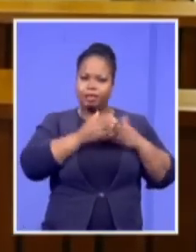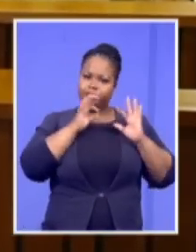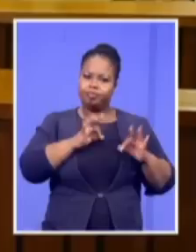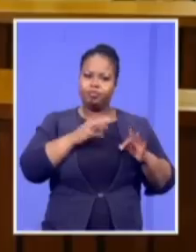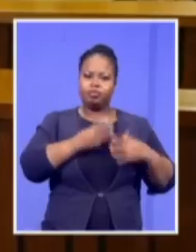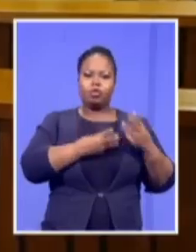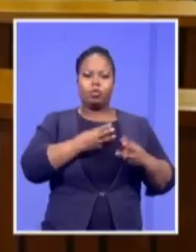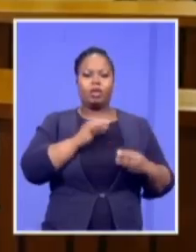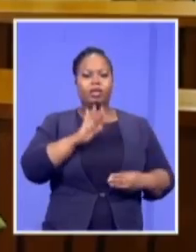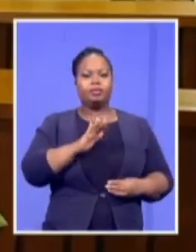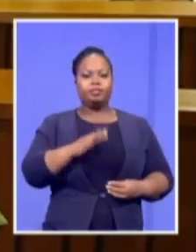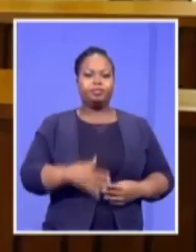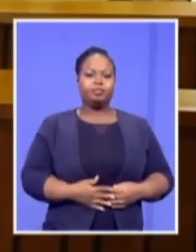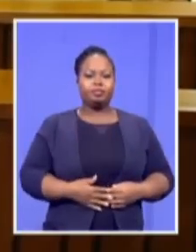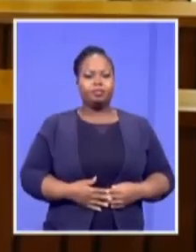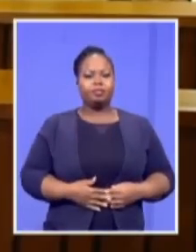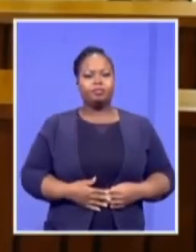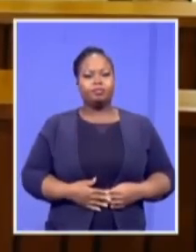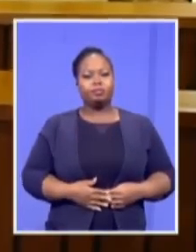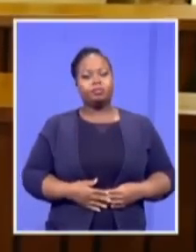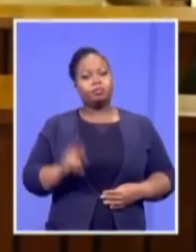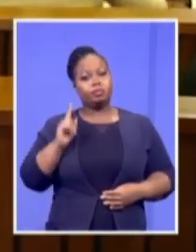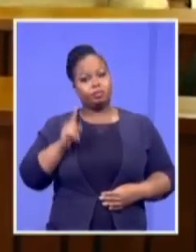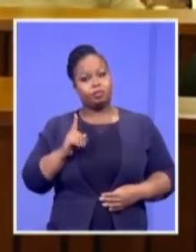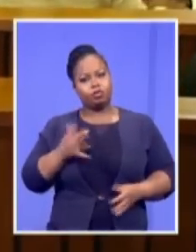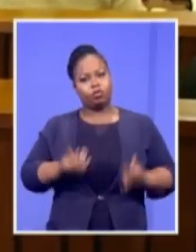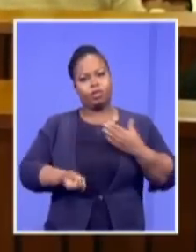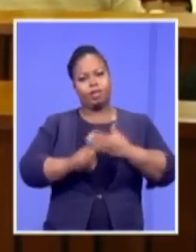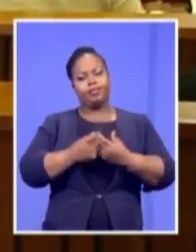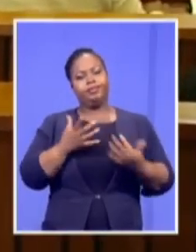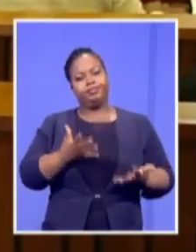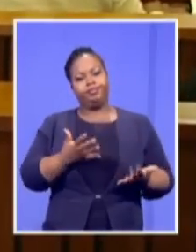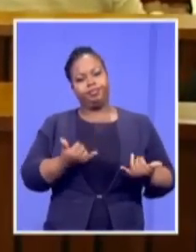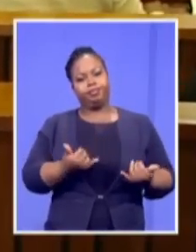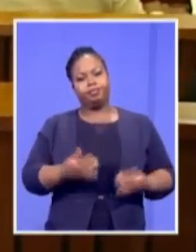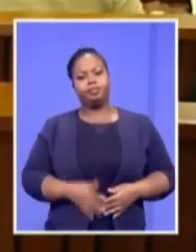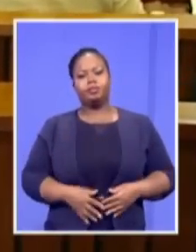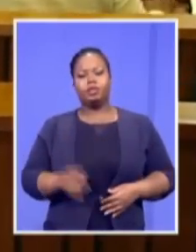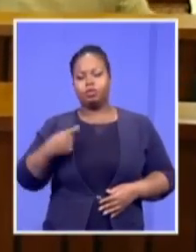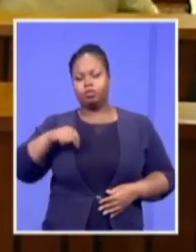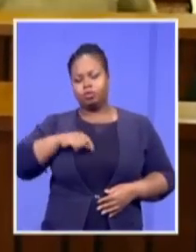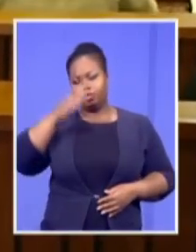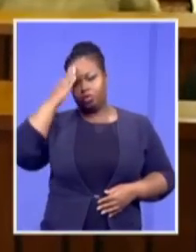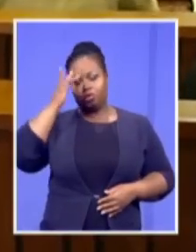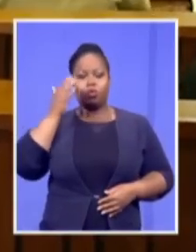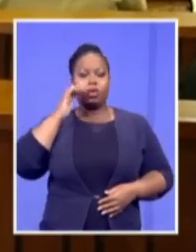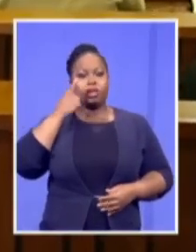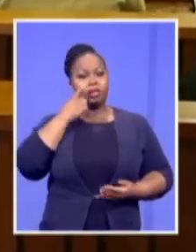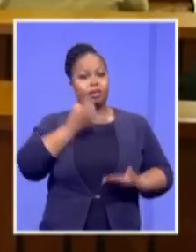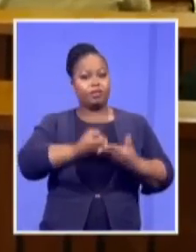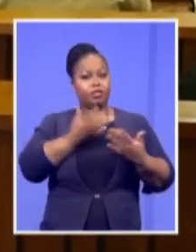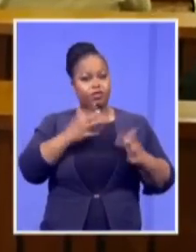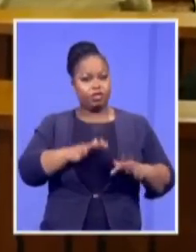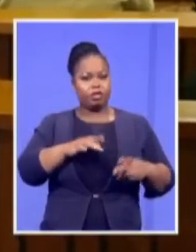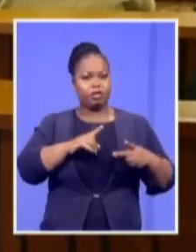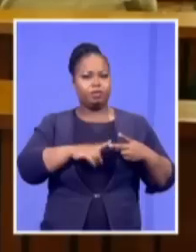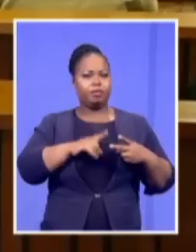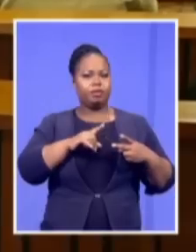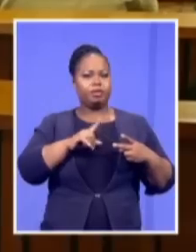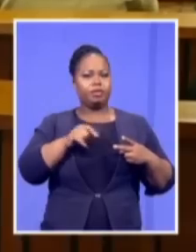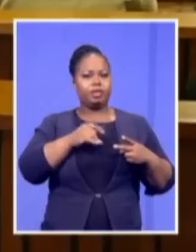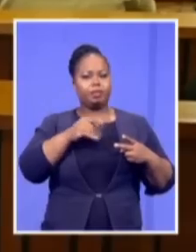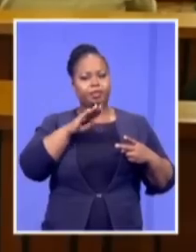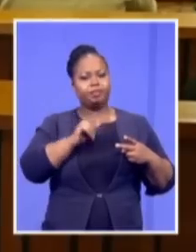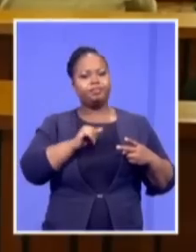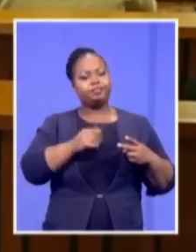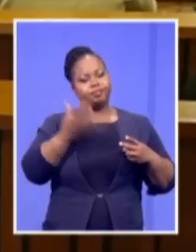work on the scene. So that's certainly what is going to come under the spotlight. We know that after this testimony by Mthethwa, we're